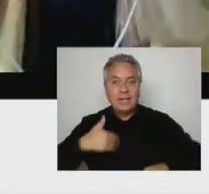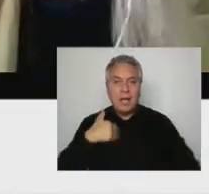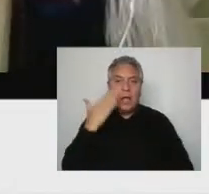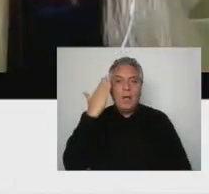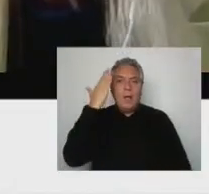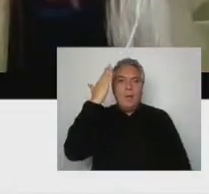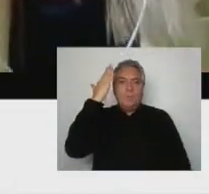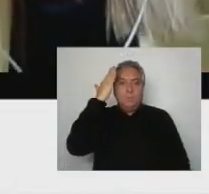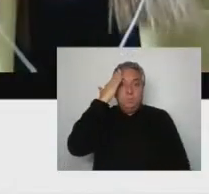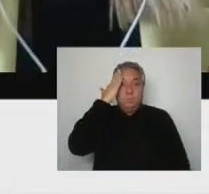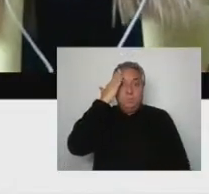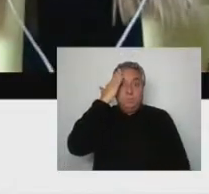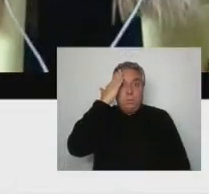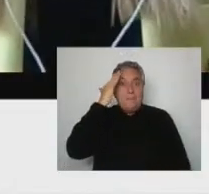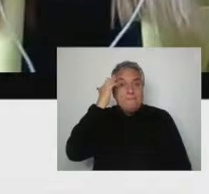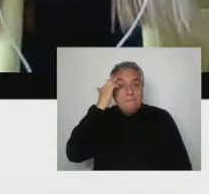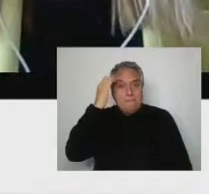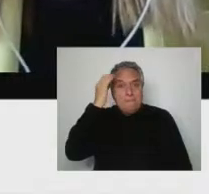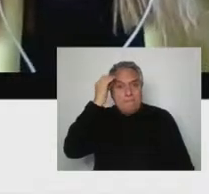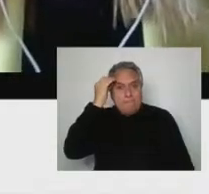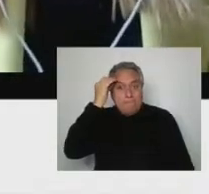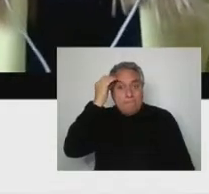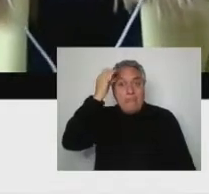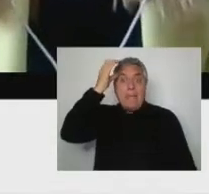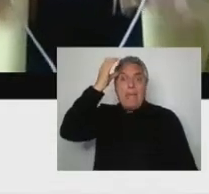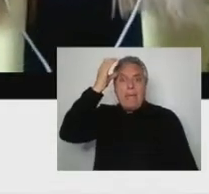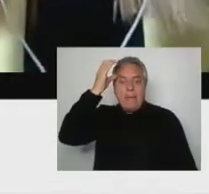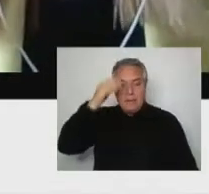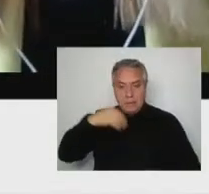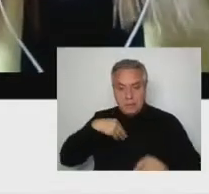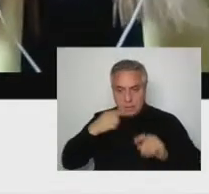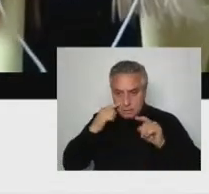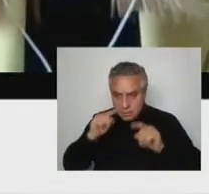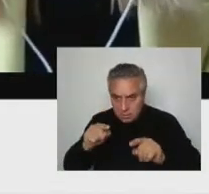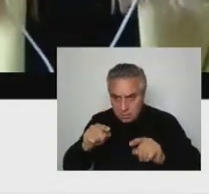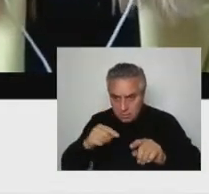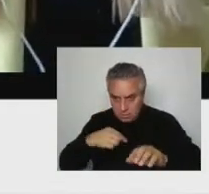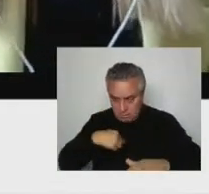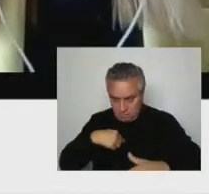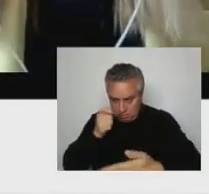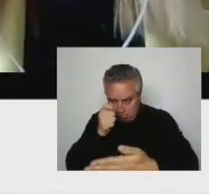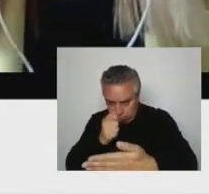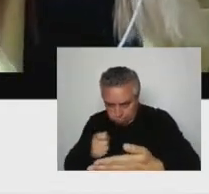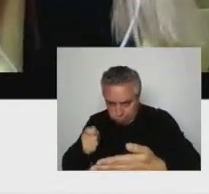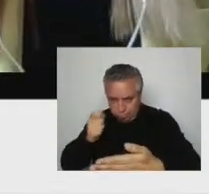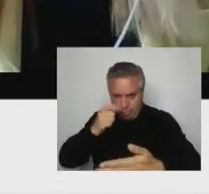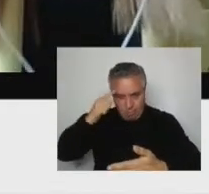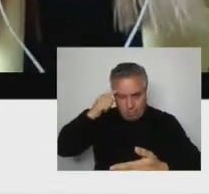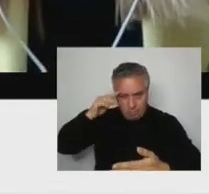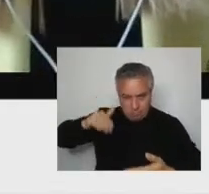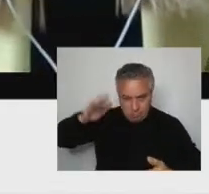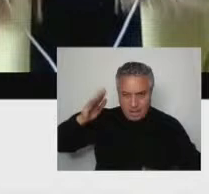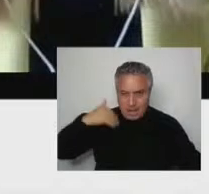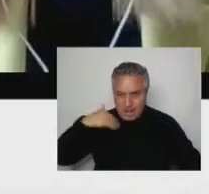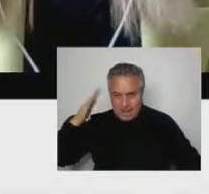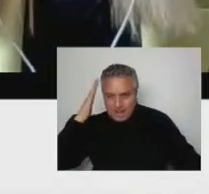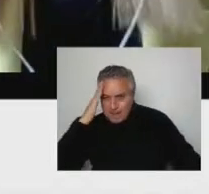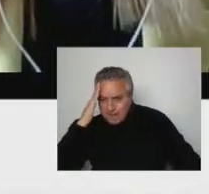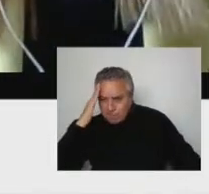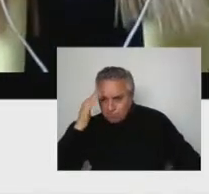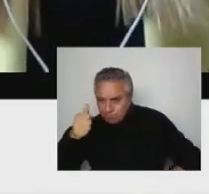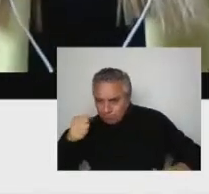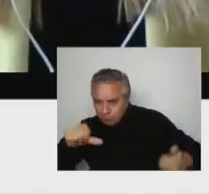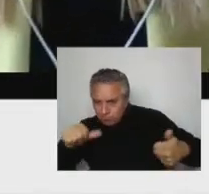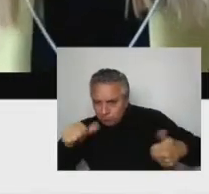with far more sophisticated levels, with more in-depth